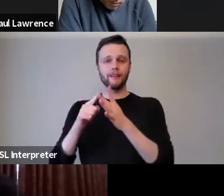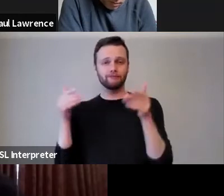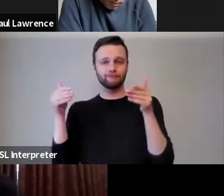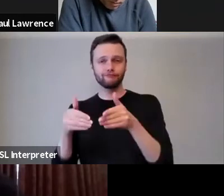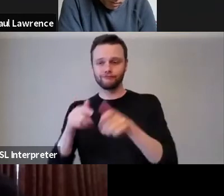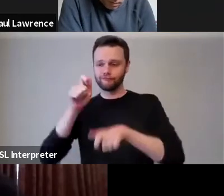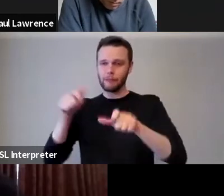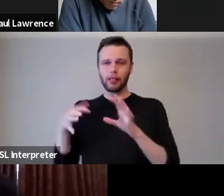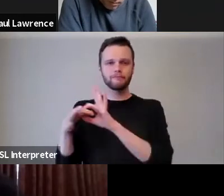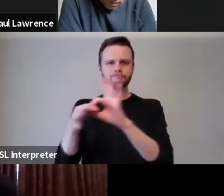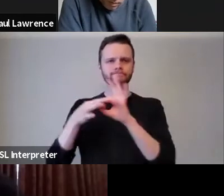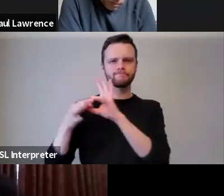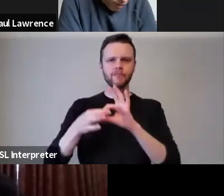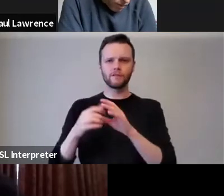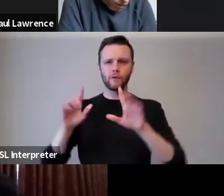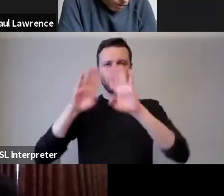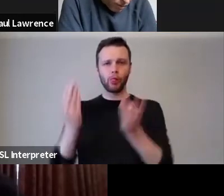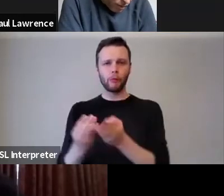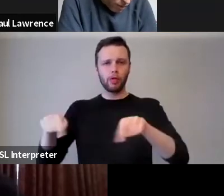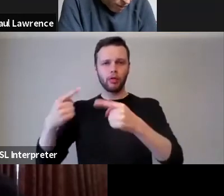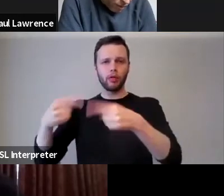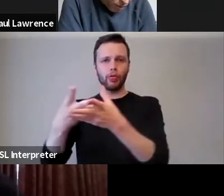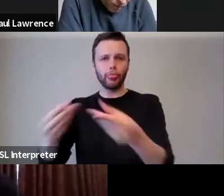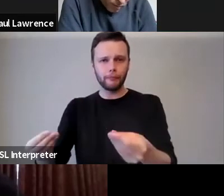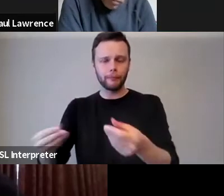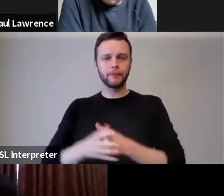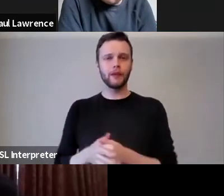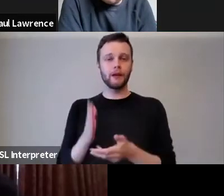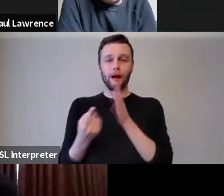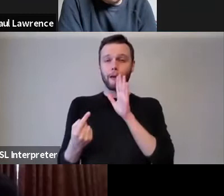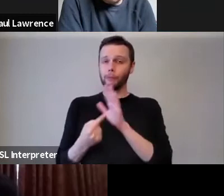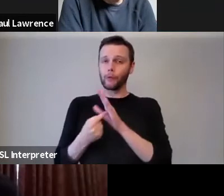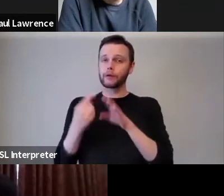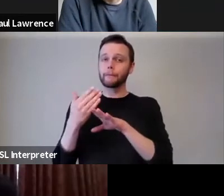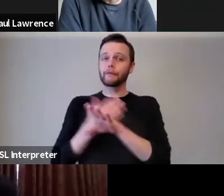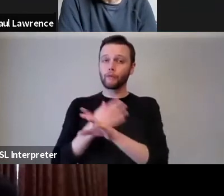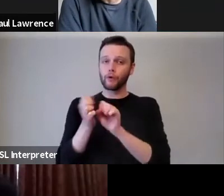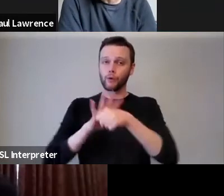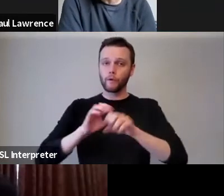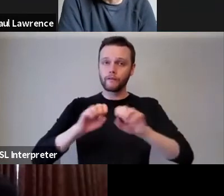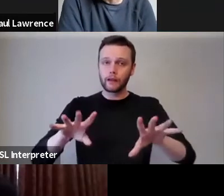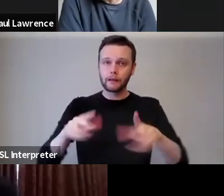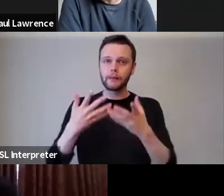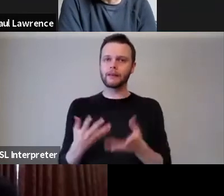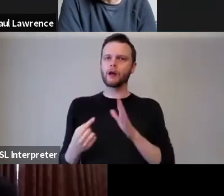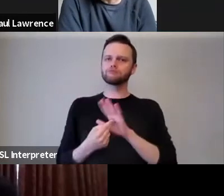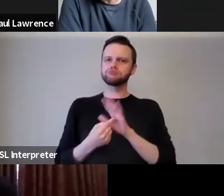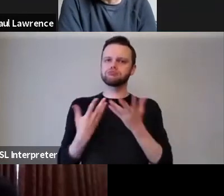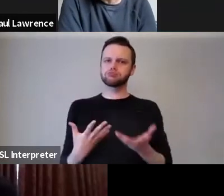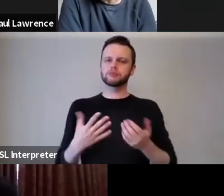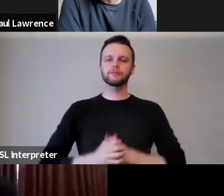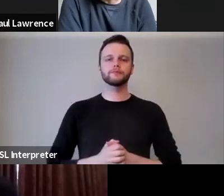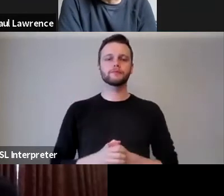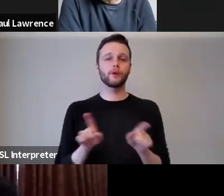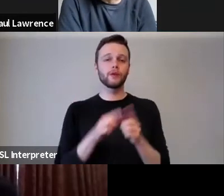solve global challenges and build a sustainable future, vitally important before Covid but even more essential now. And